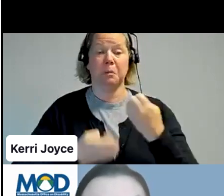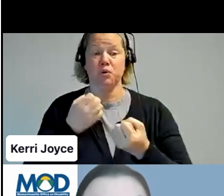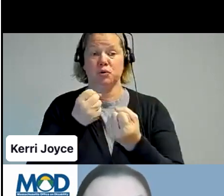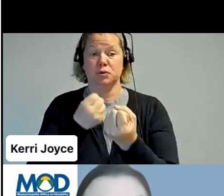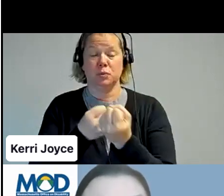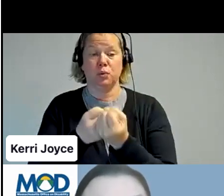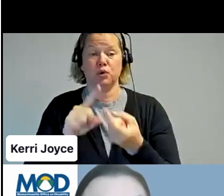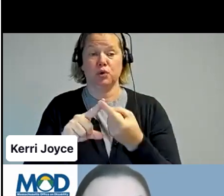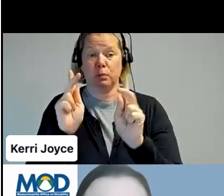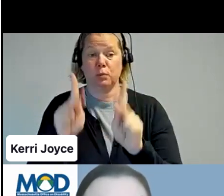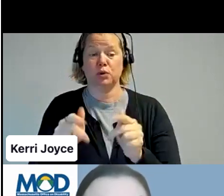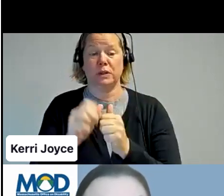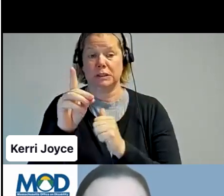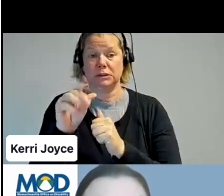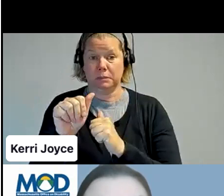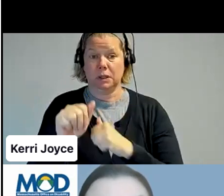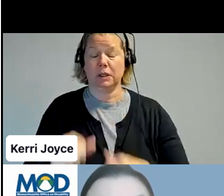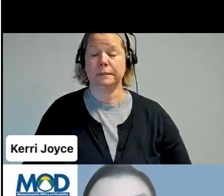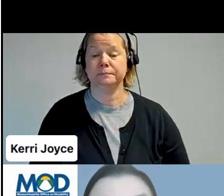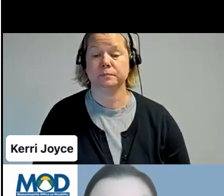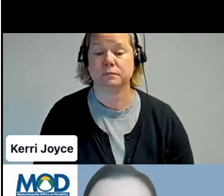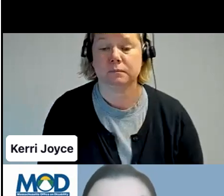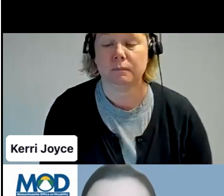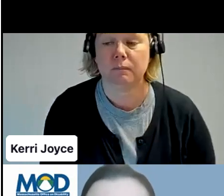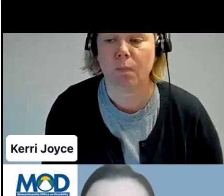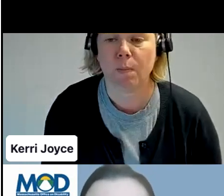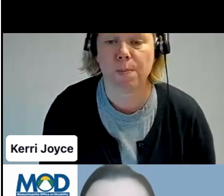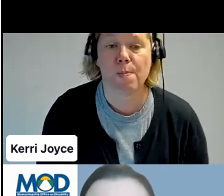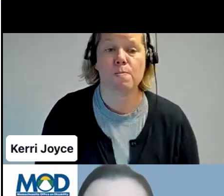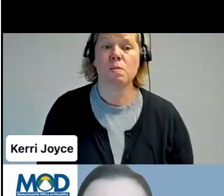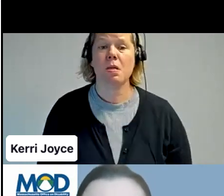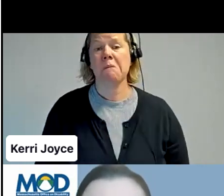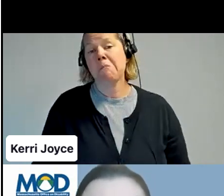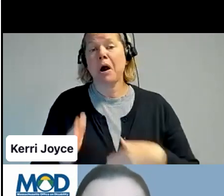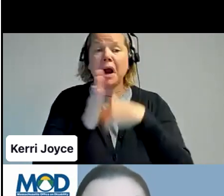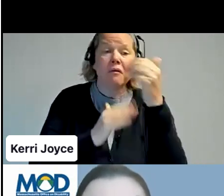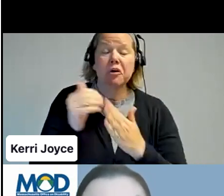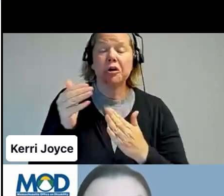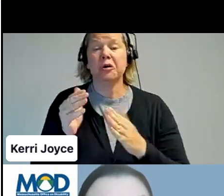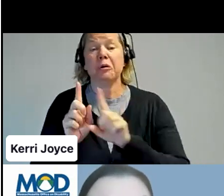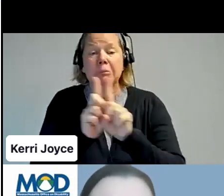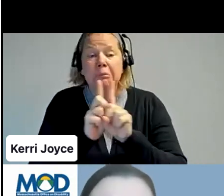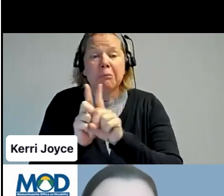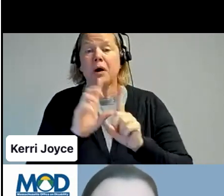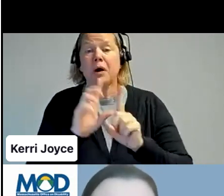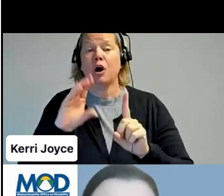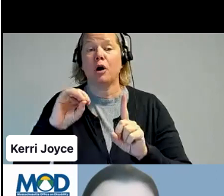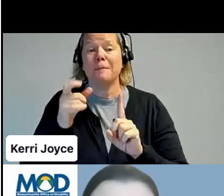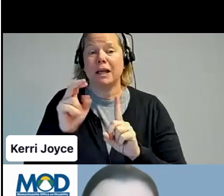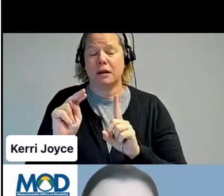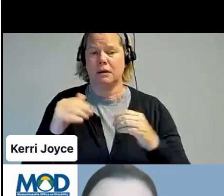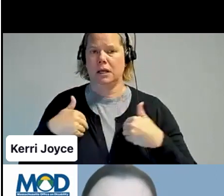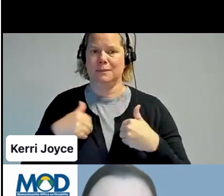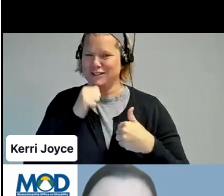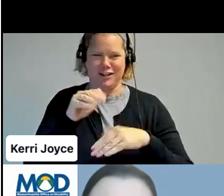to a person with a disability by its presence alone. Sometimes you'll hear them called comfort or companion animals. They're different from